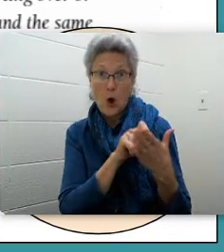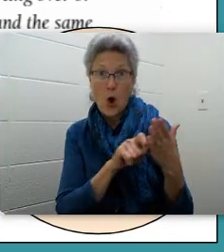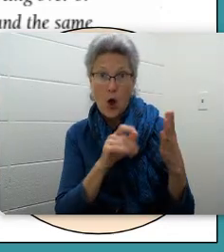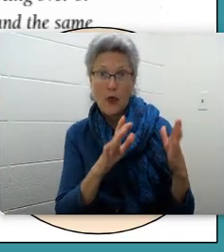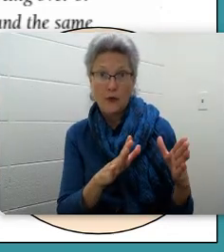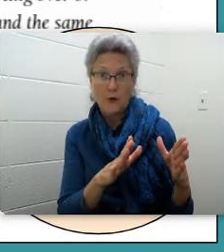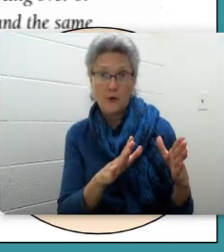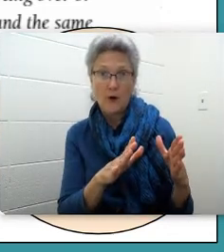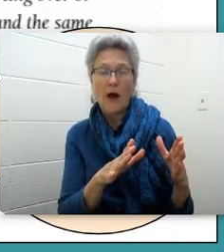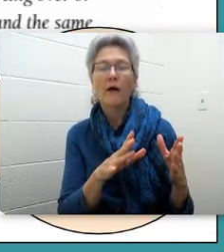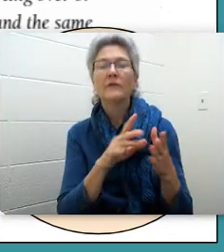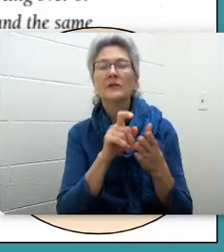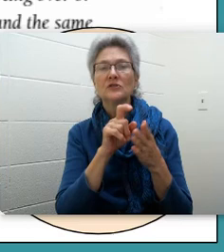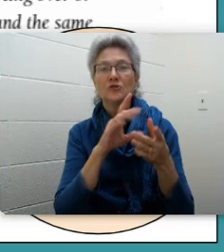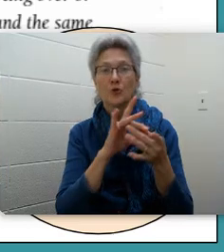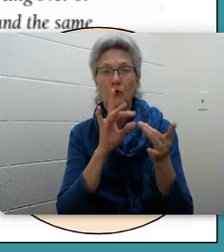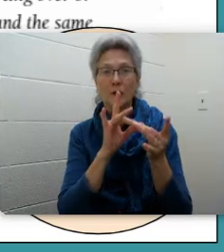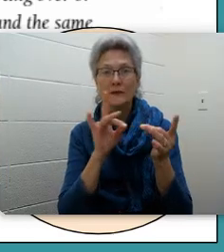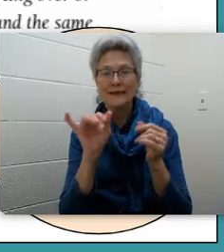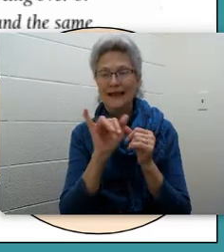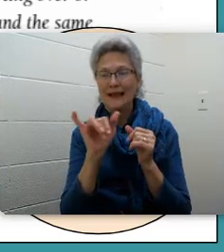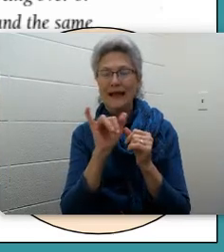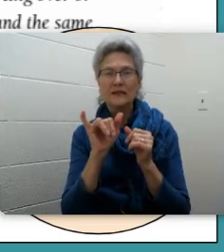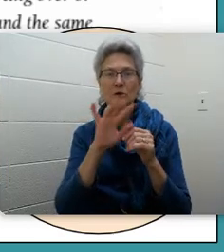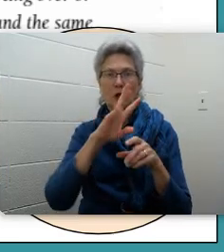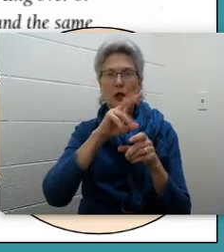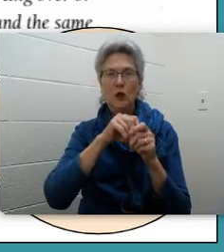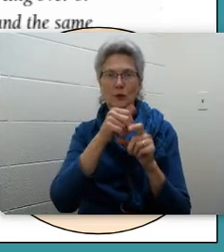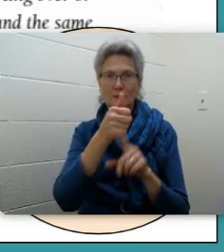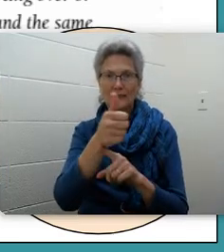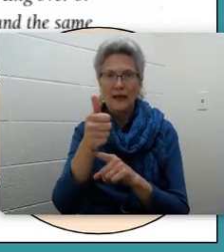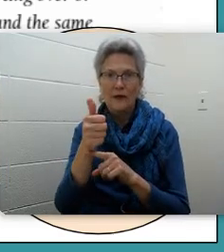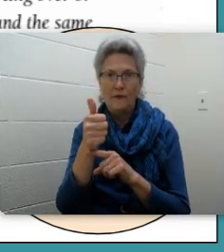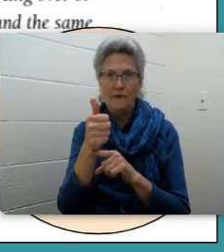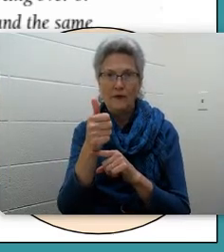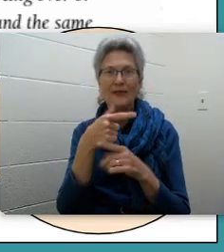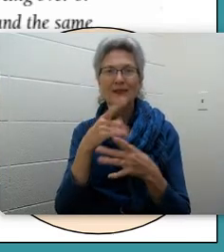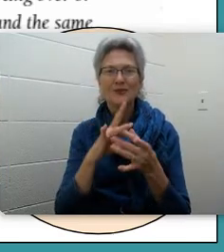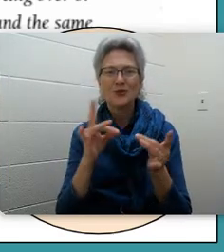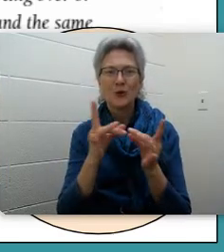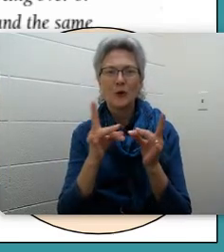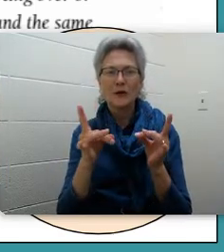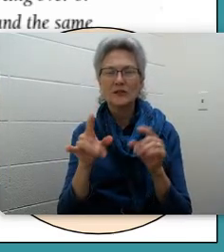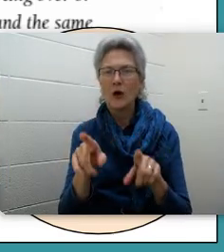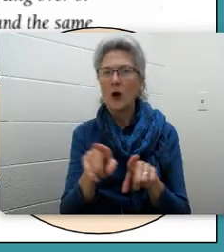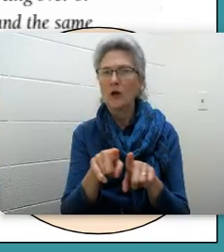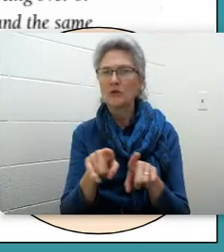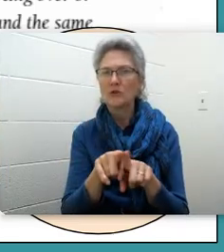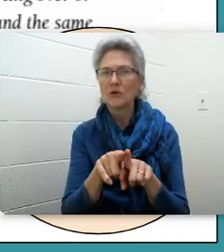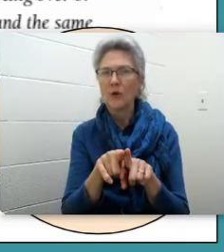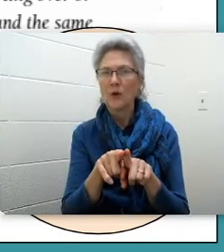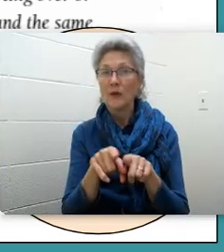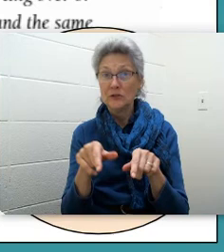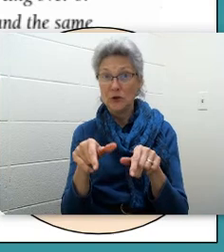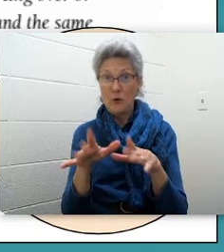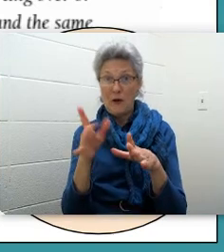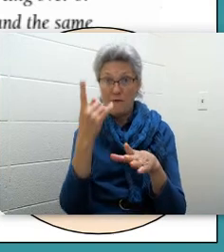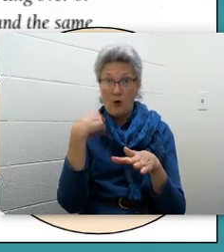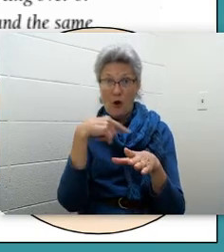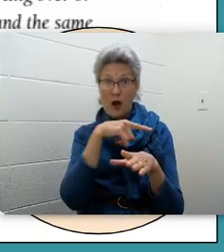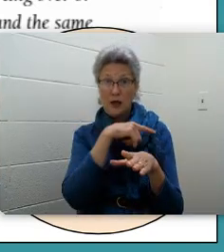of these texts, he always likes to include himself in these stories as well. Again, this is a way for us